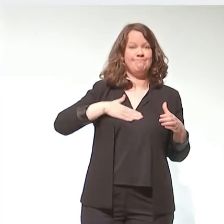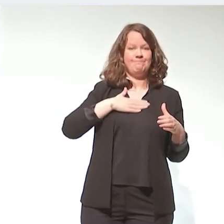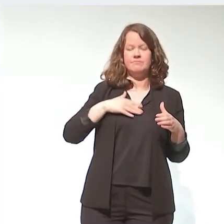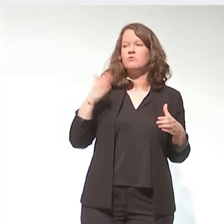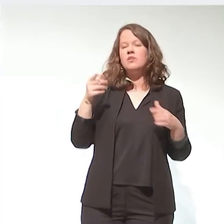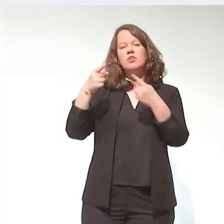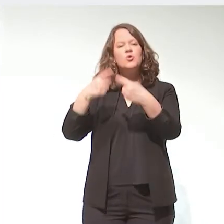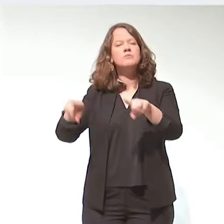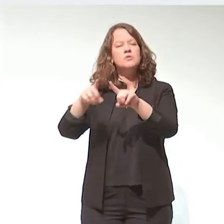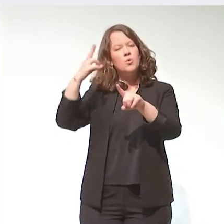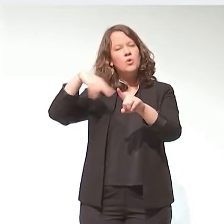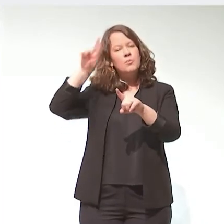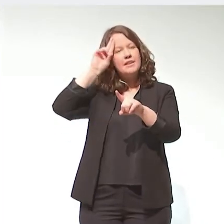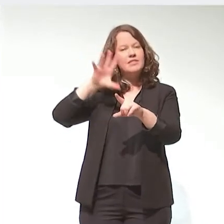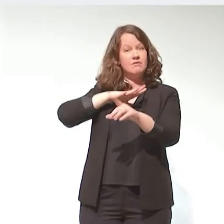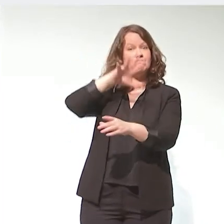happy to